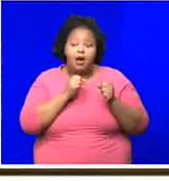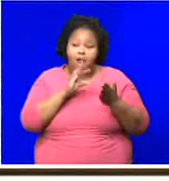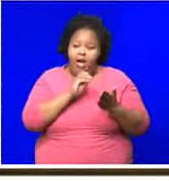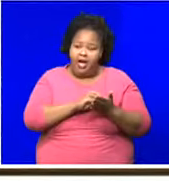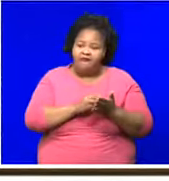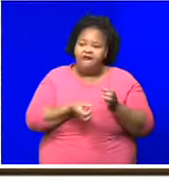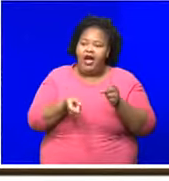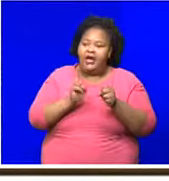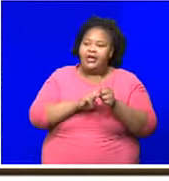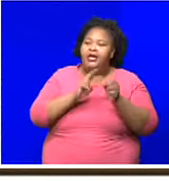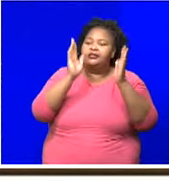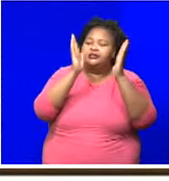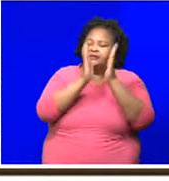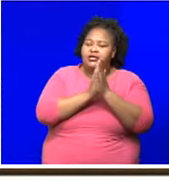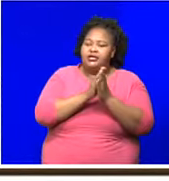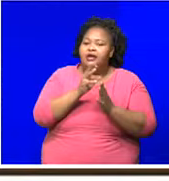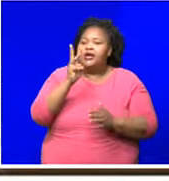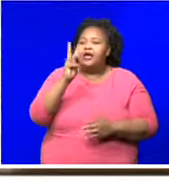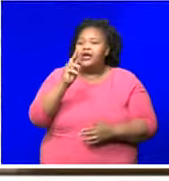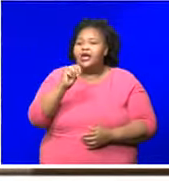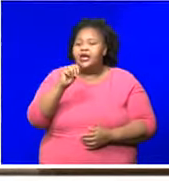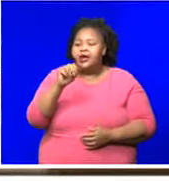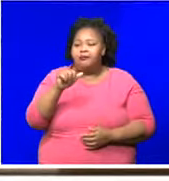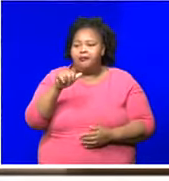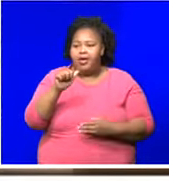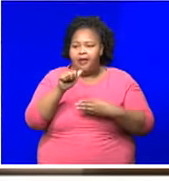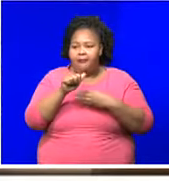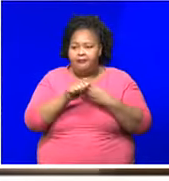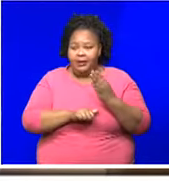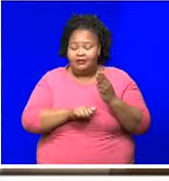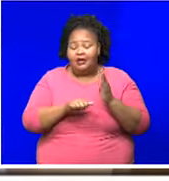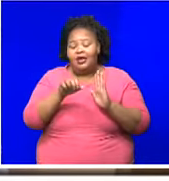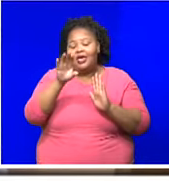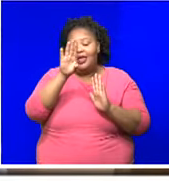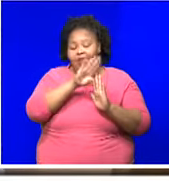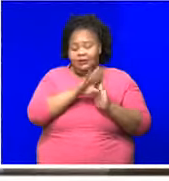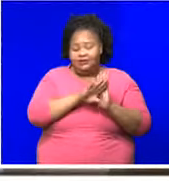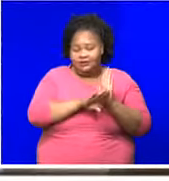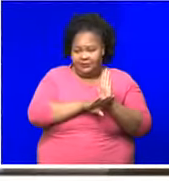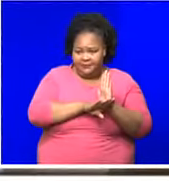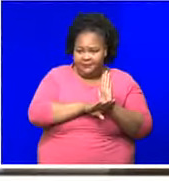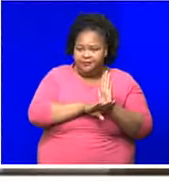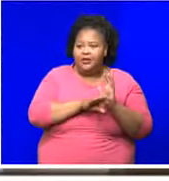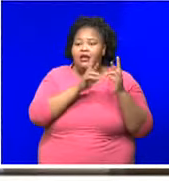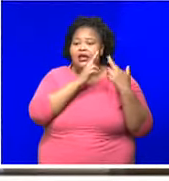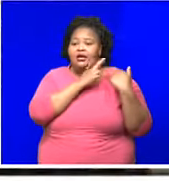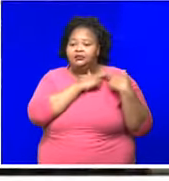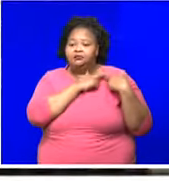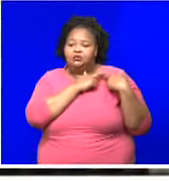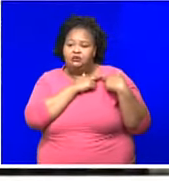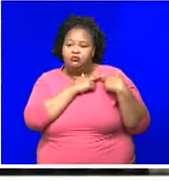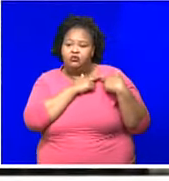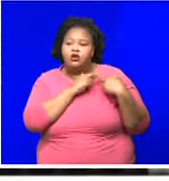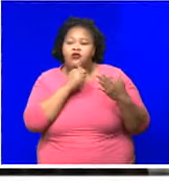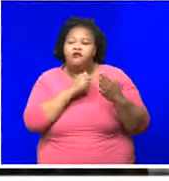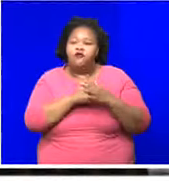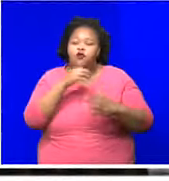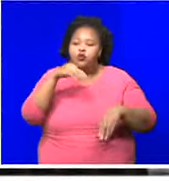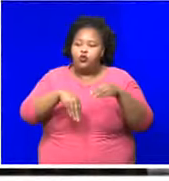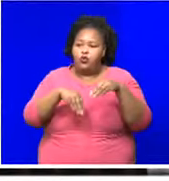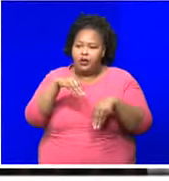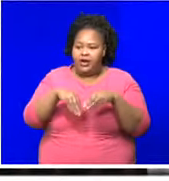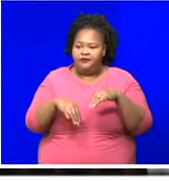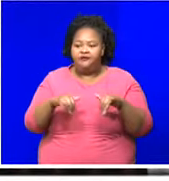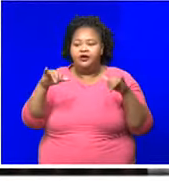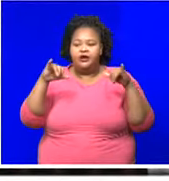kubhekeke ukuthi luhla lolungilona lona lokuyosentshetelwa etikwalo